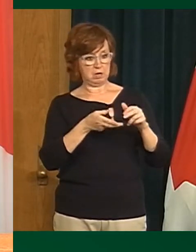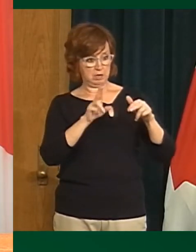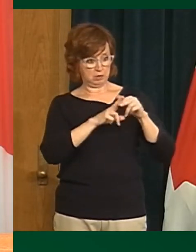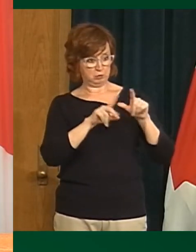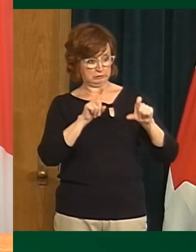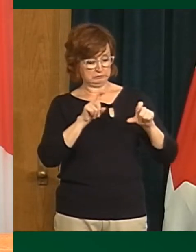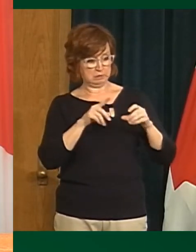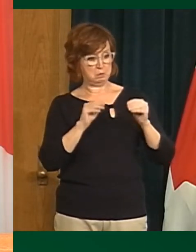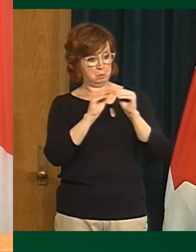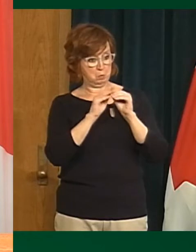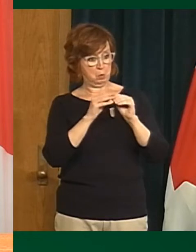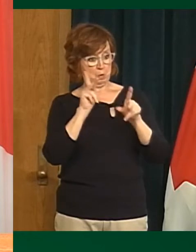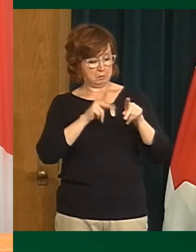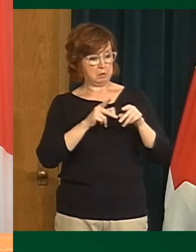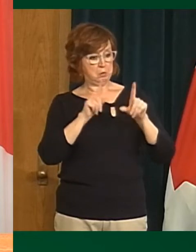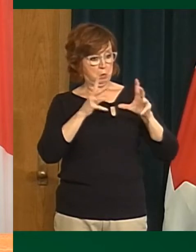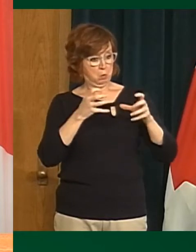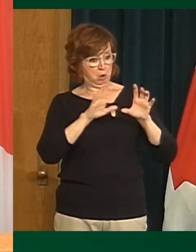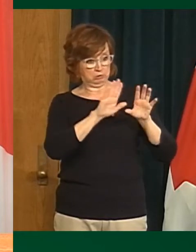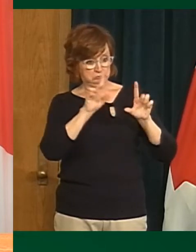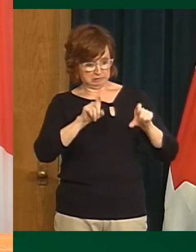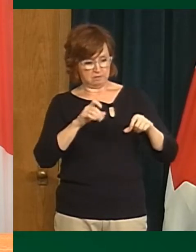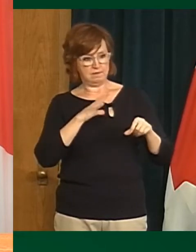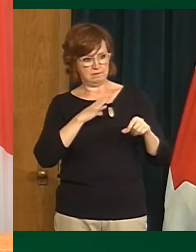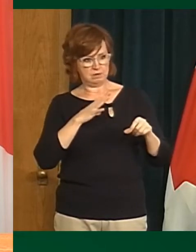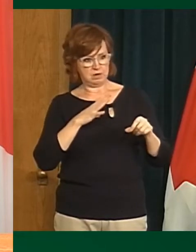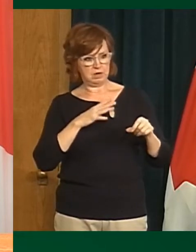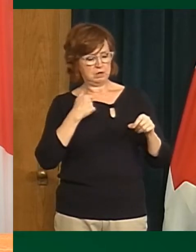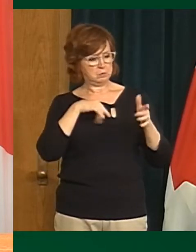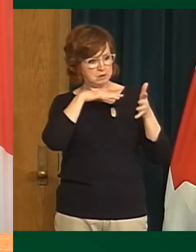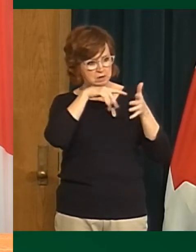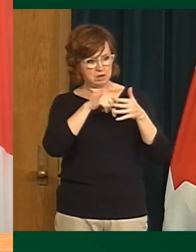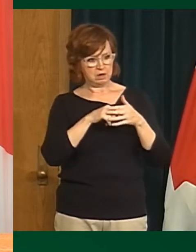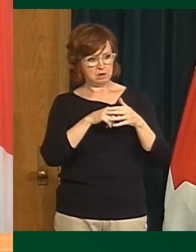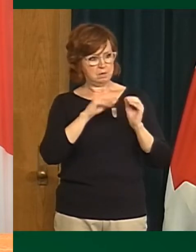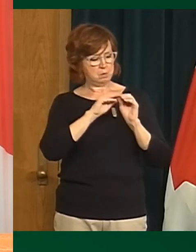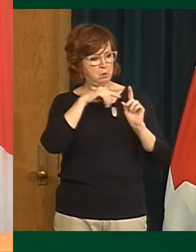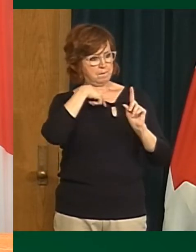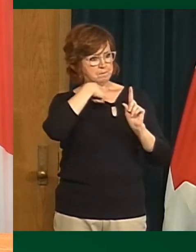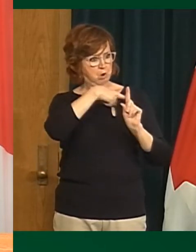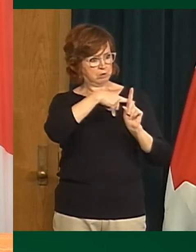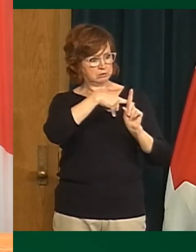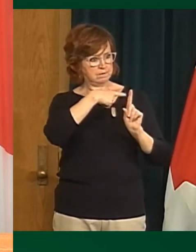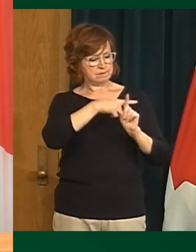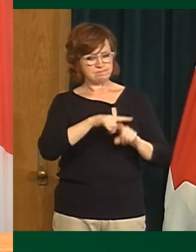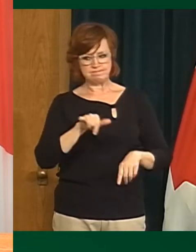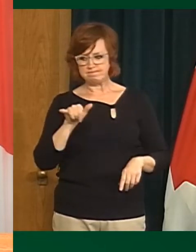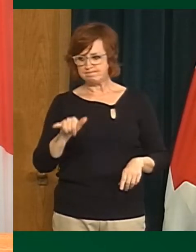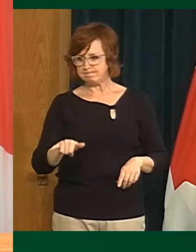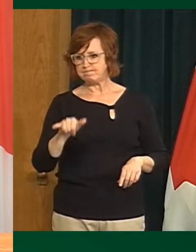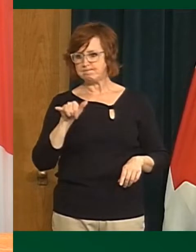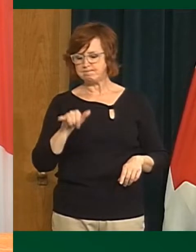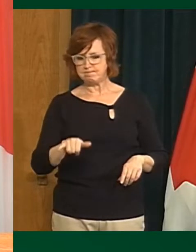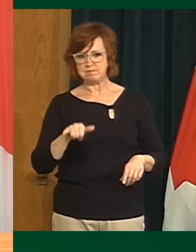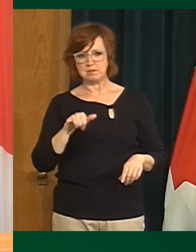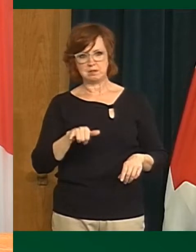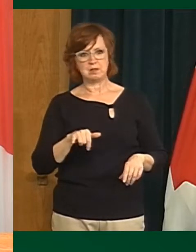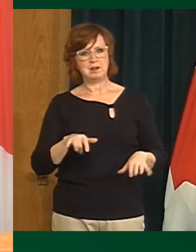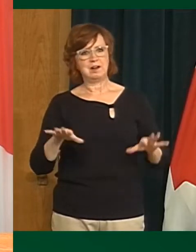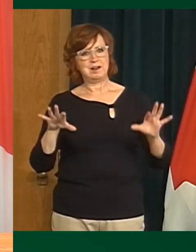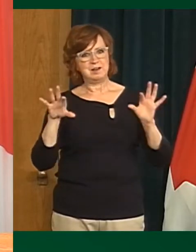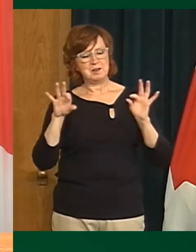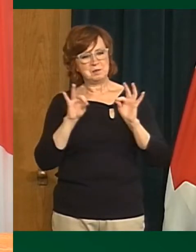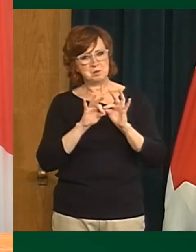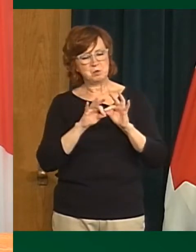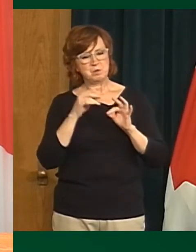had symptoms that are so mild that ordinarily they would not have thought of getting tested, that is the whole purpose, that as we reopen our economy, we want to